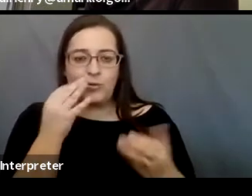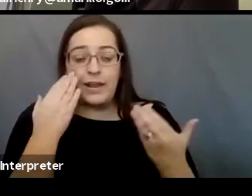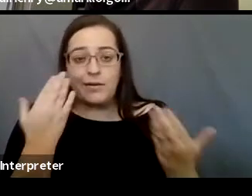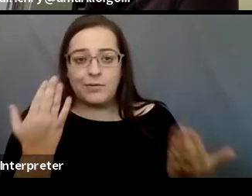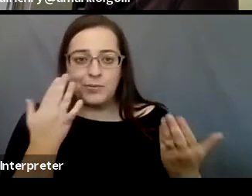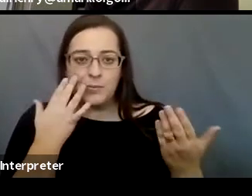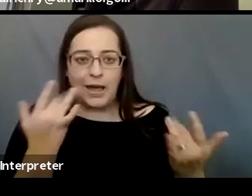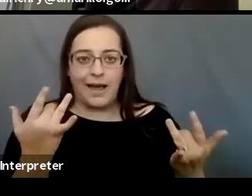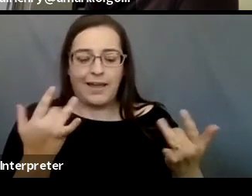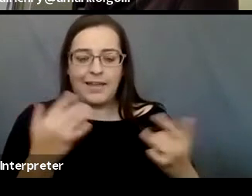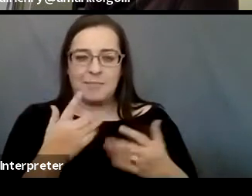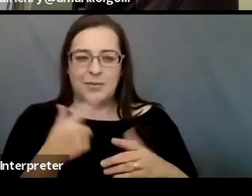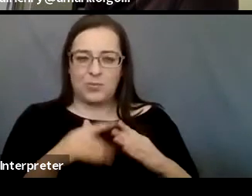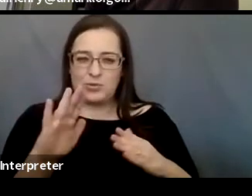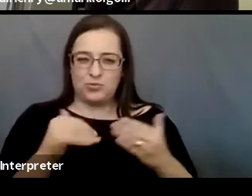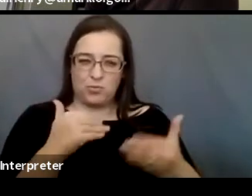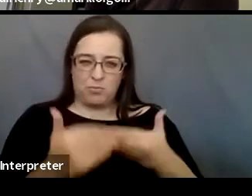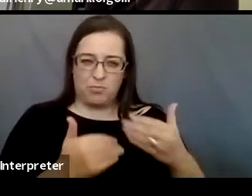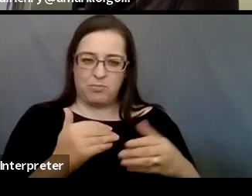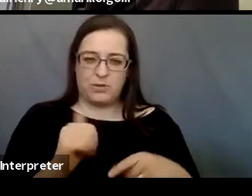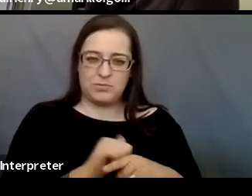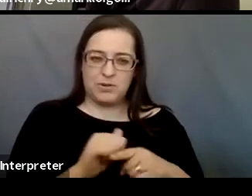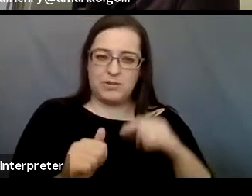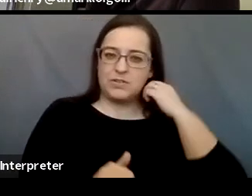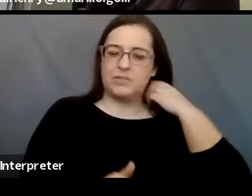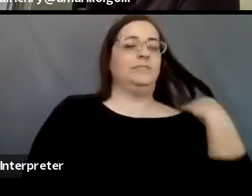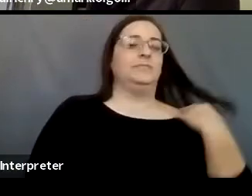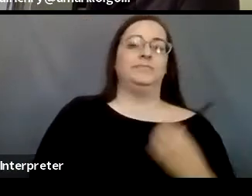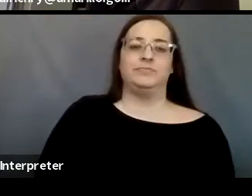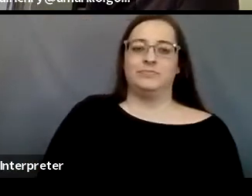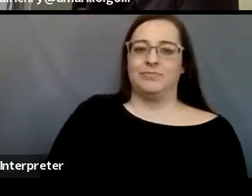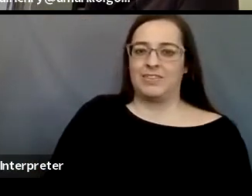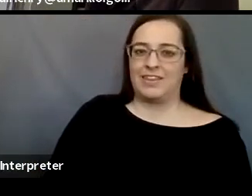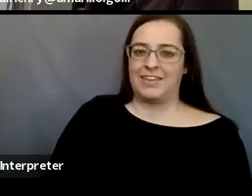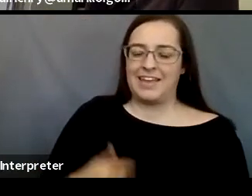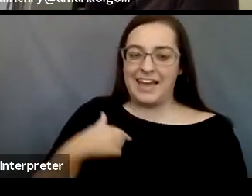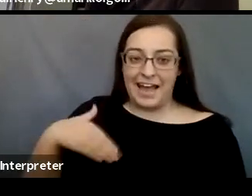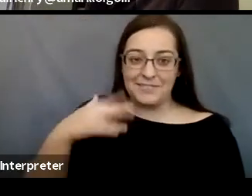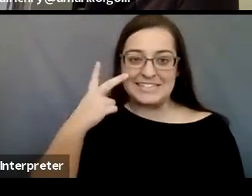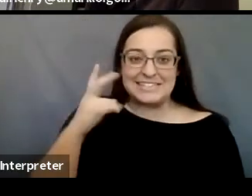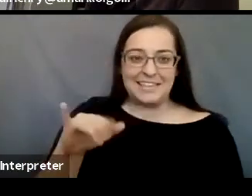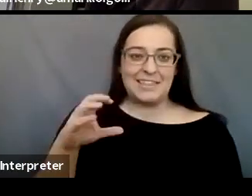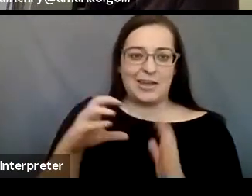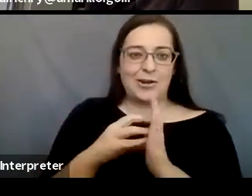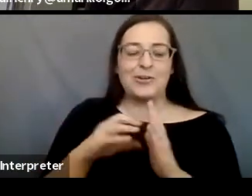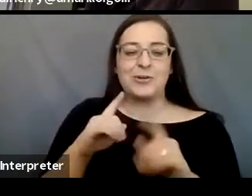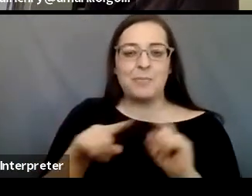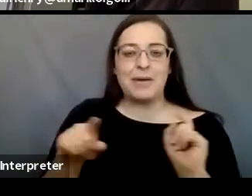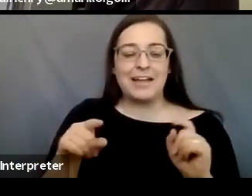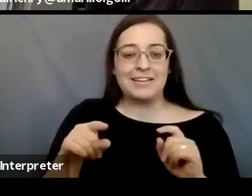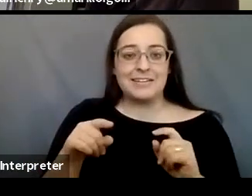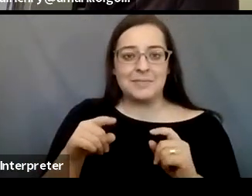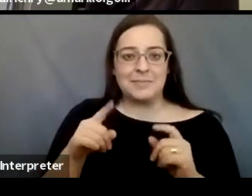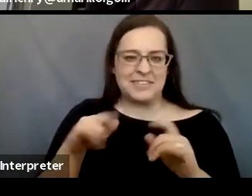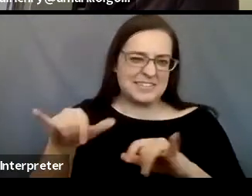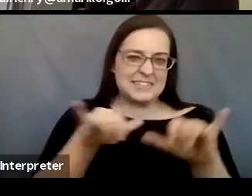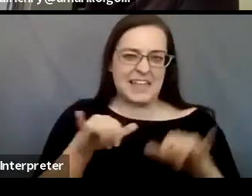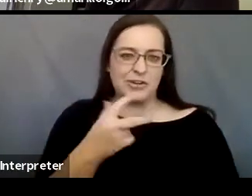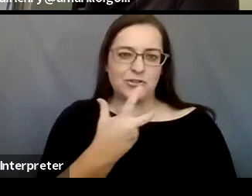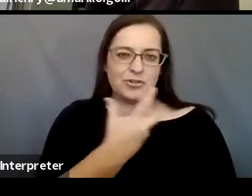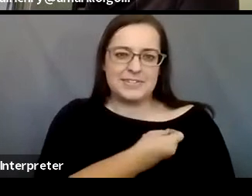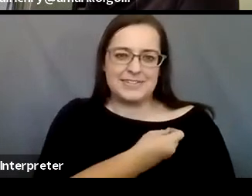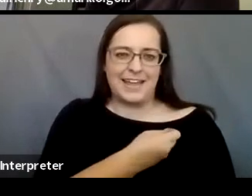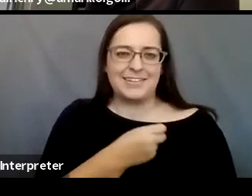process is there with y'all in this. I guess, Maria, I haven't seen that article, but I would say this is a standard vaccine. This is